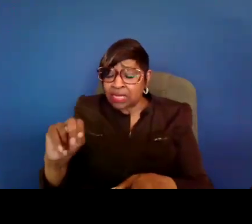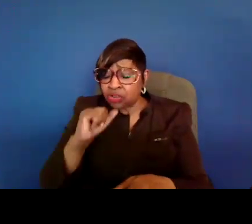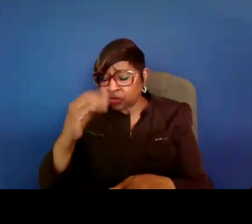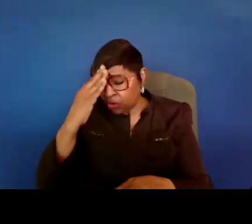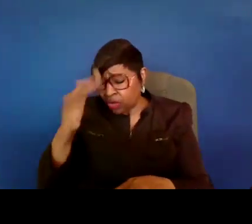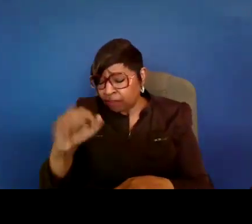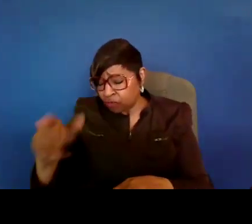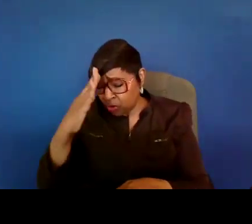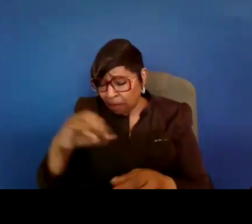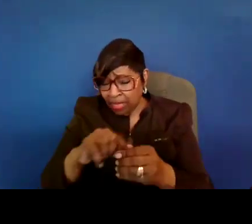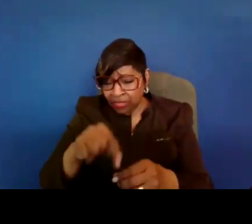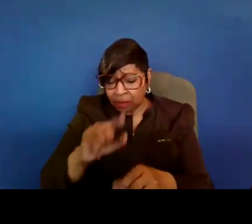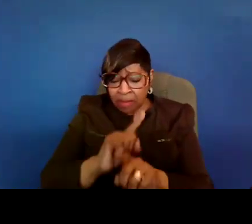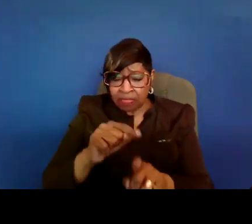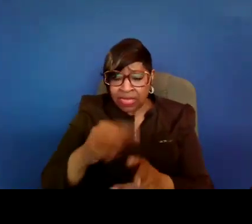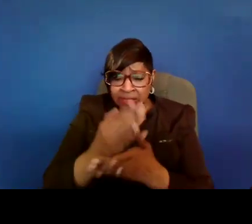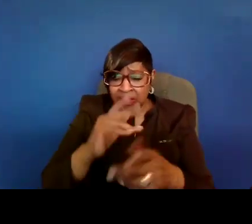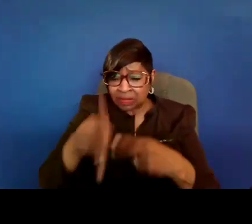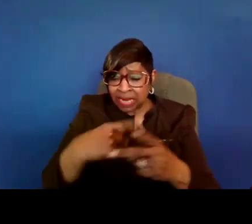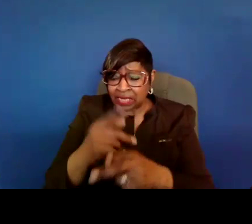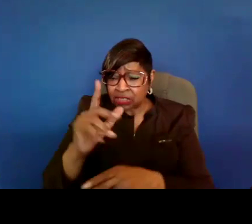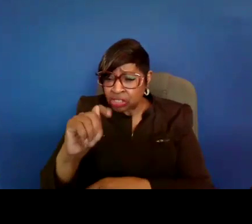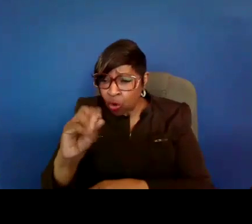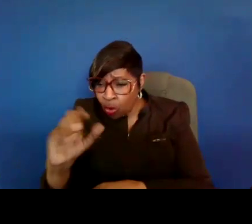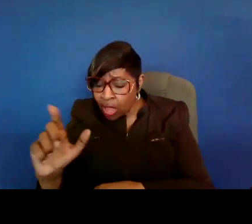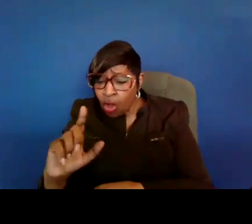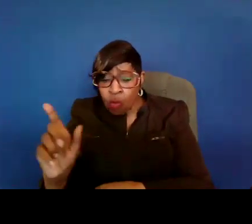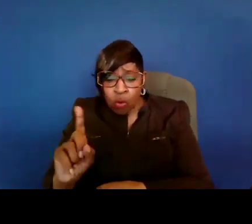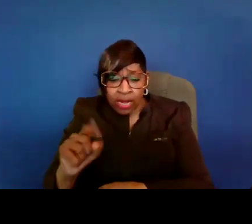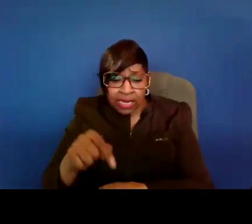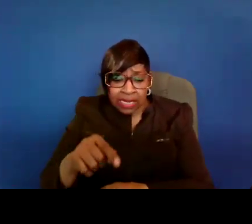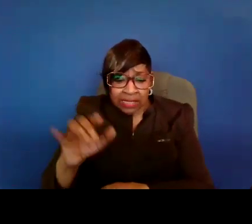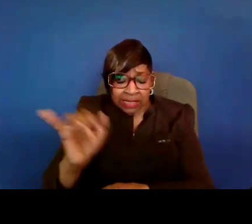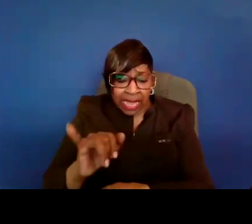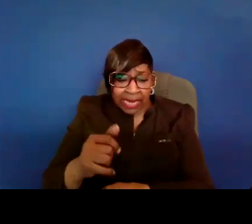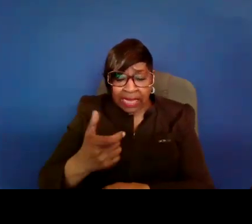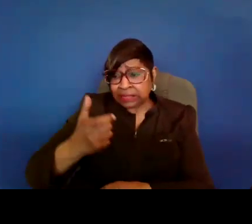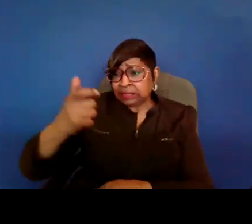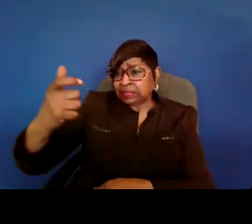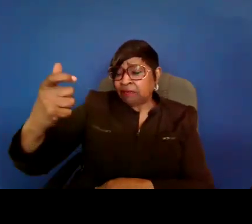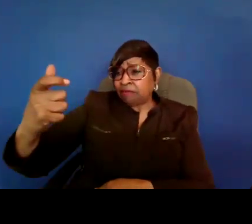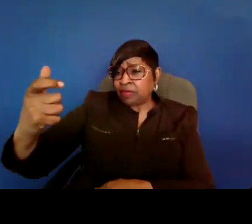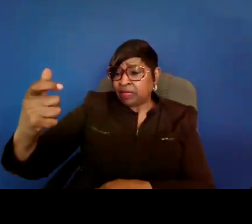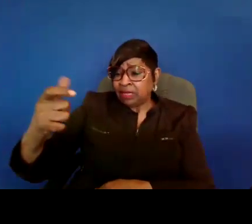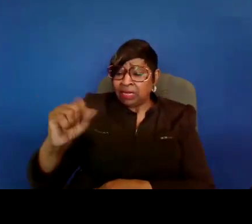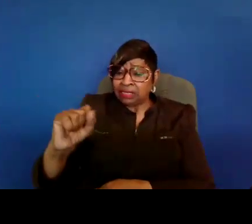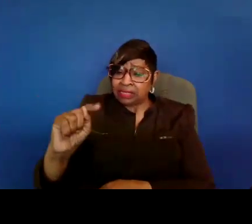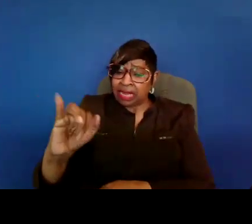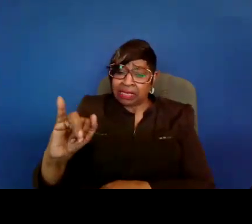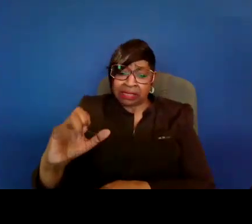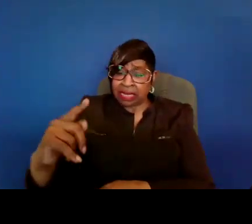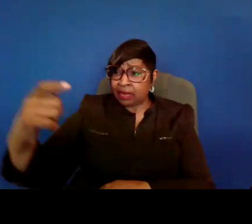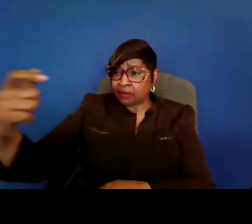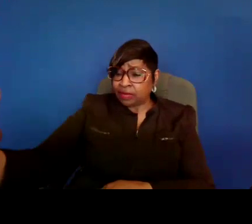about this, but there's some sort of tool where like it's like the selfie stick on steroids, where it's like it can